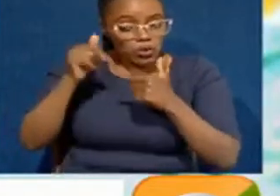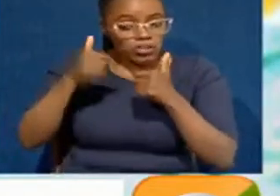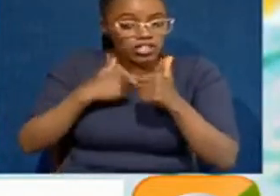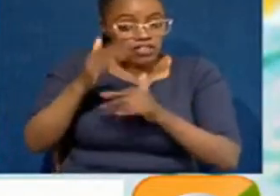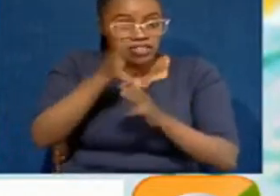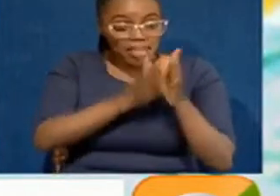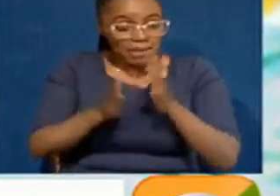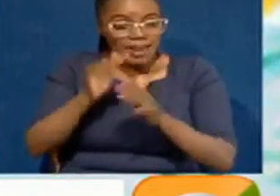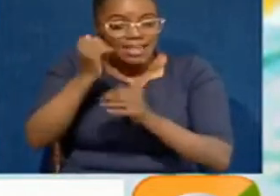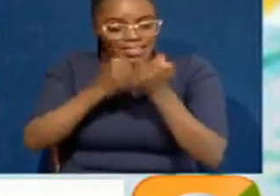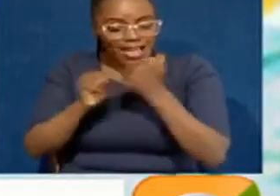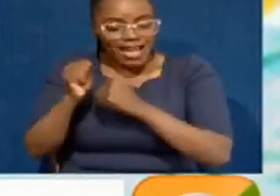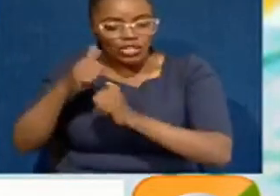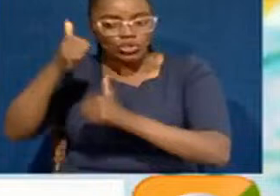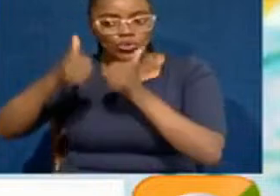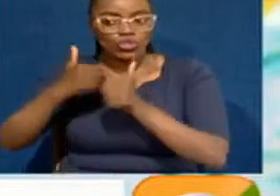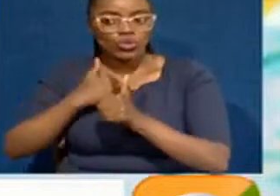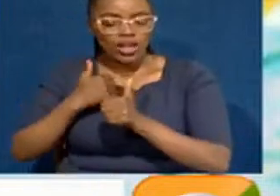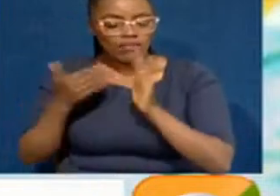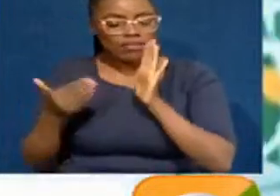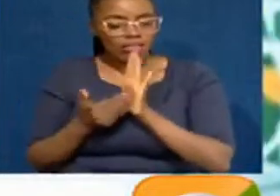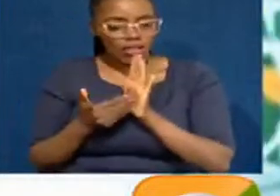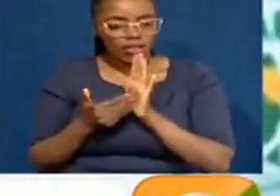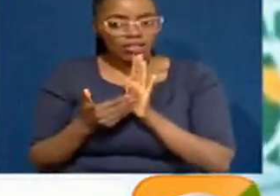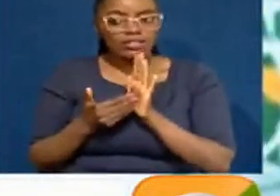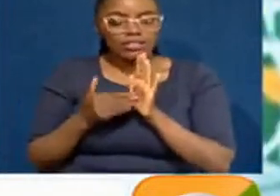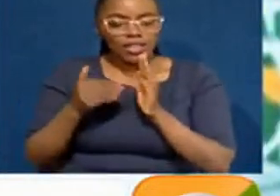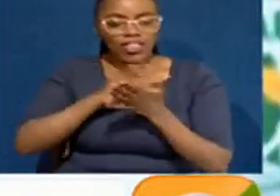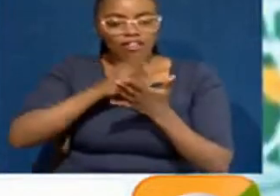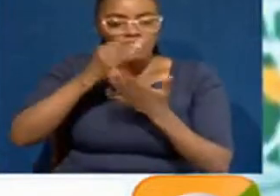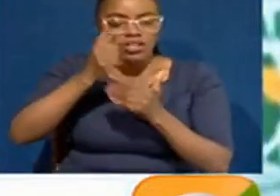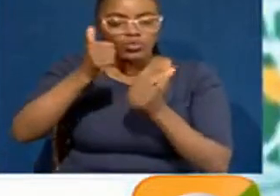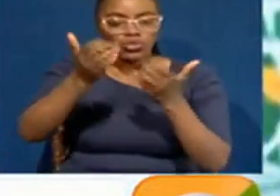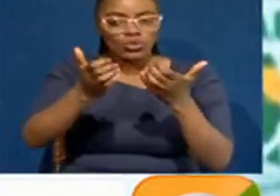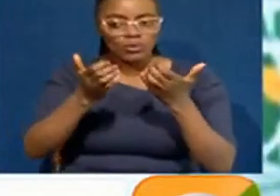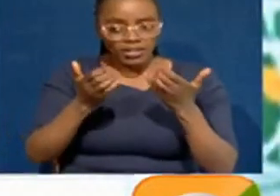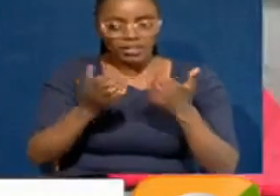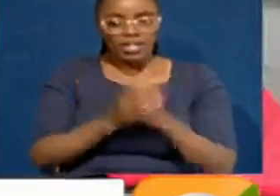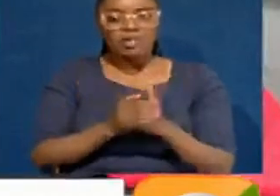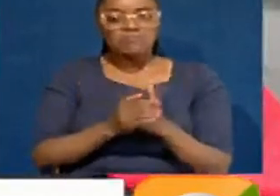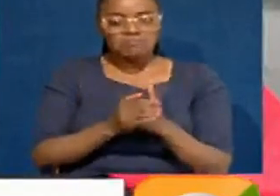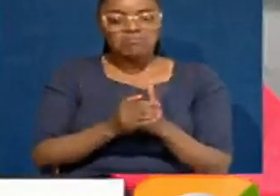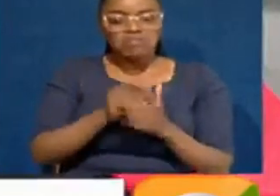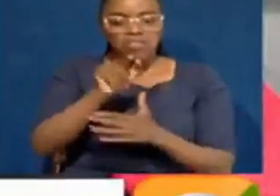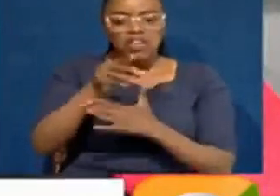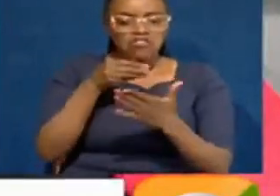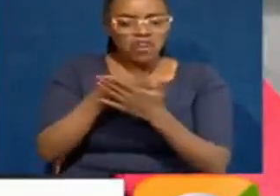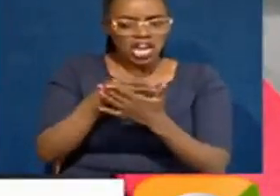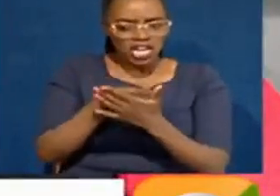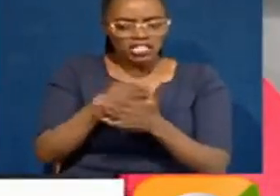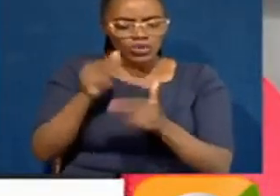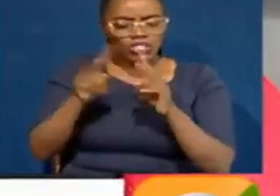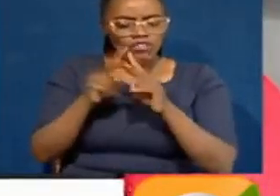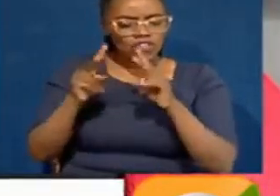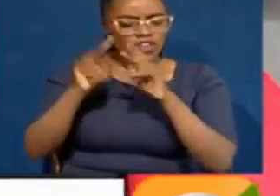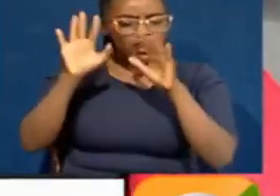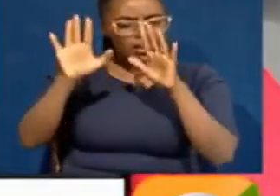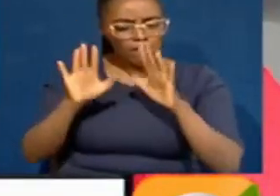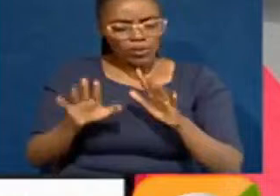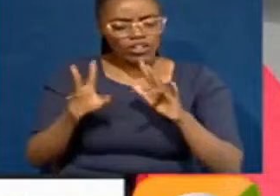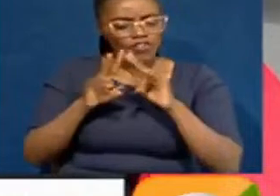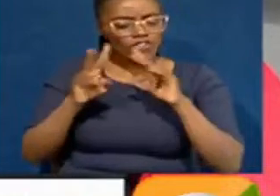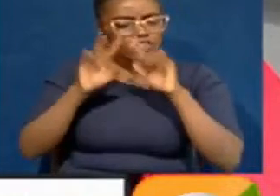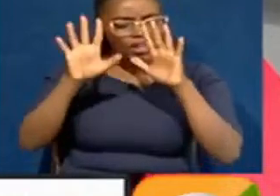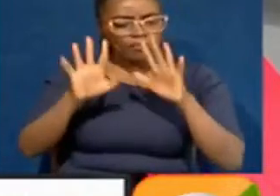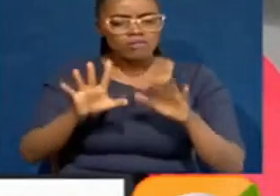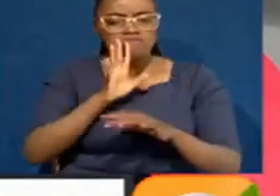plan, the action bit also have to follow. Right. Yeah. And the funds that would be needed. Exactly. The financing is also very, very important. Right. Very, very important, yeah.